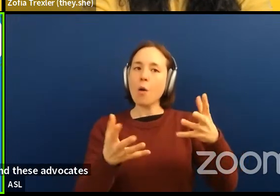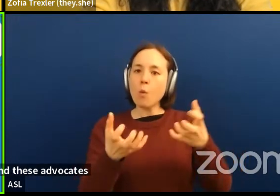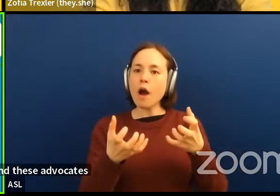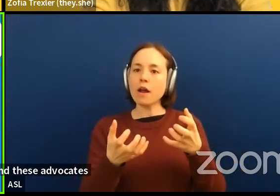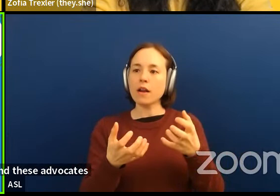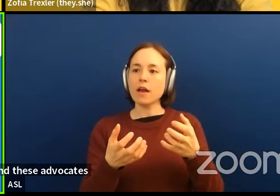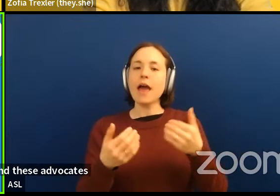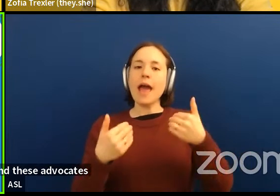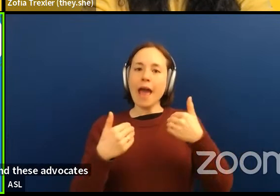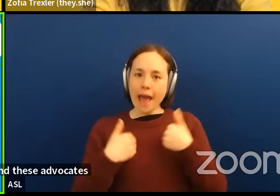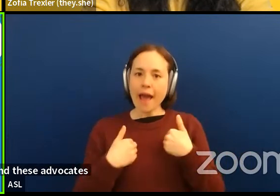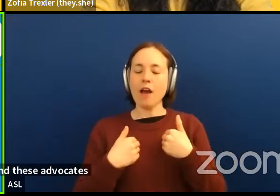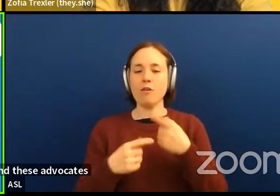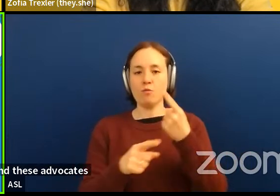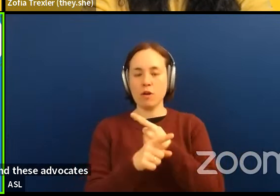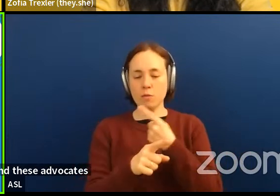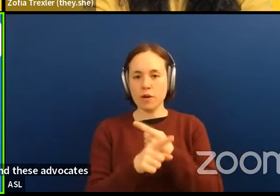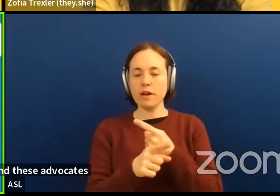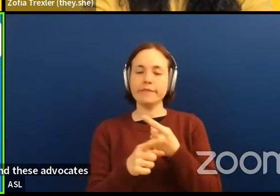skills, trainings,